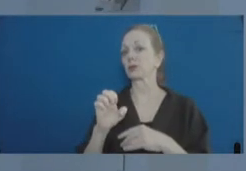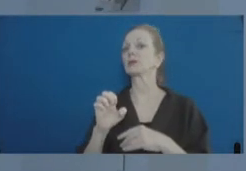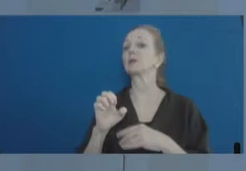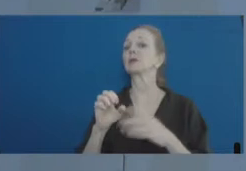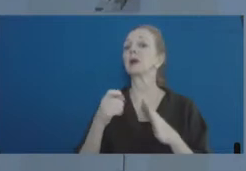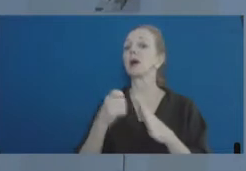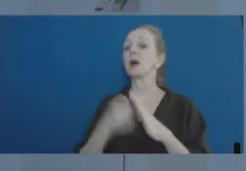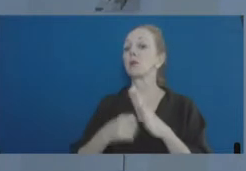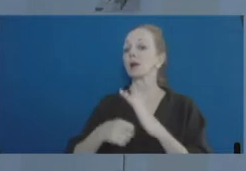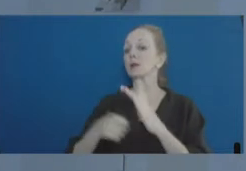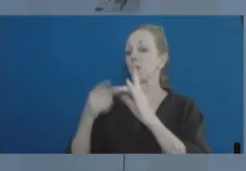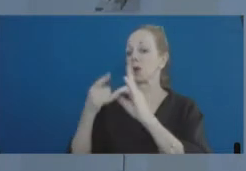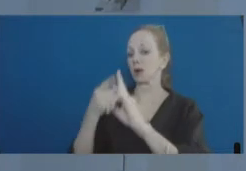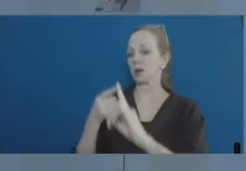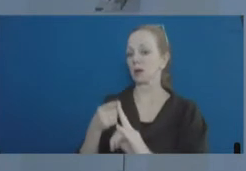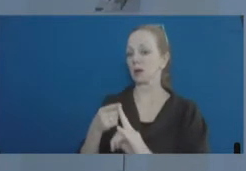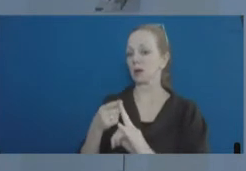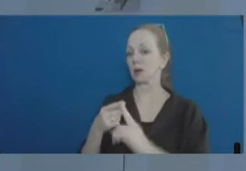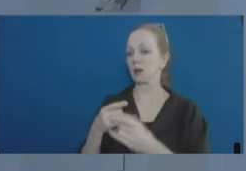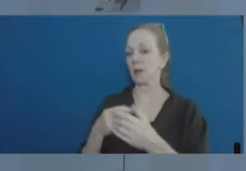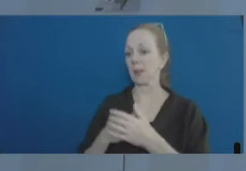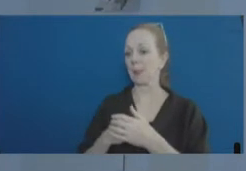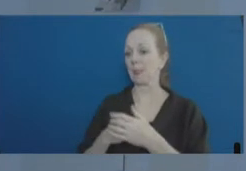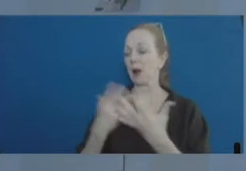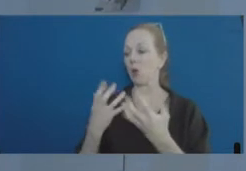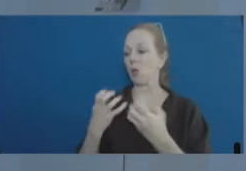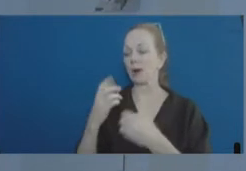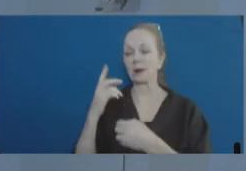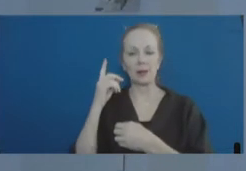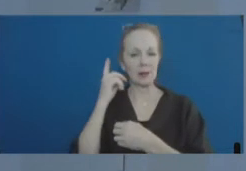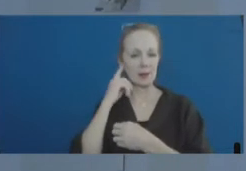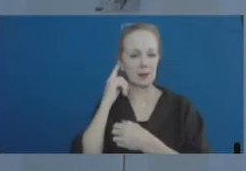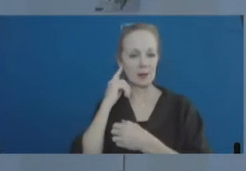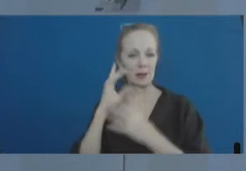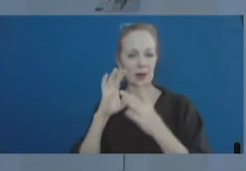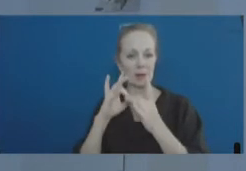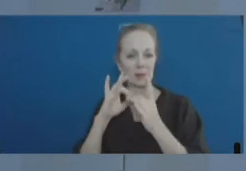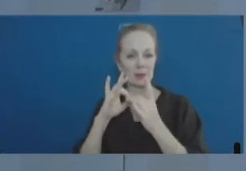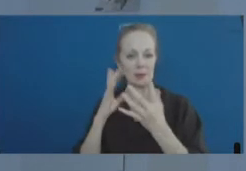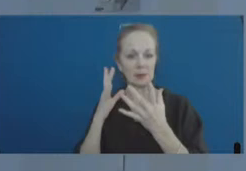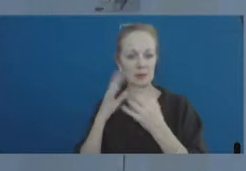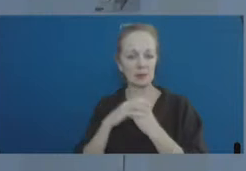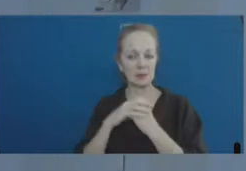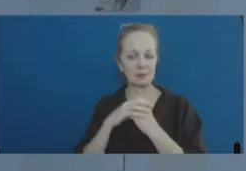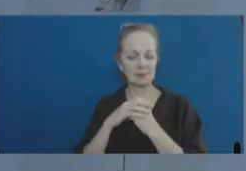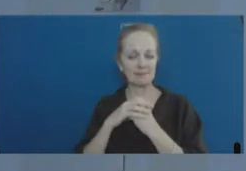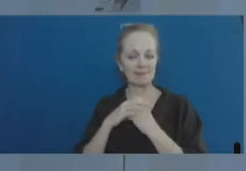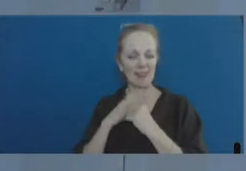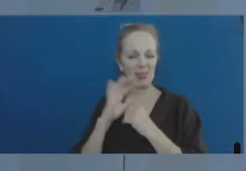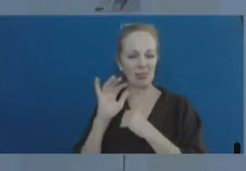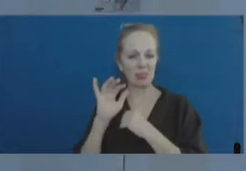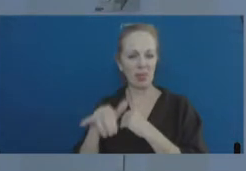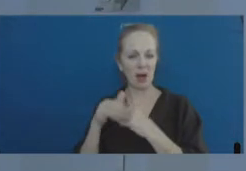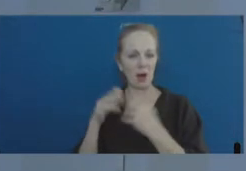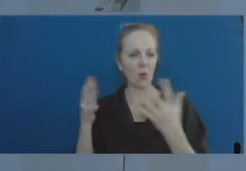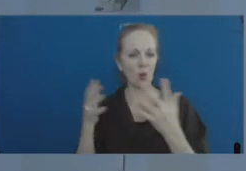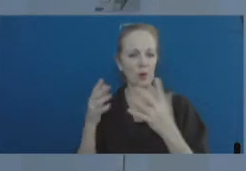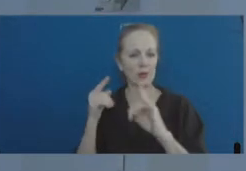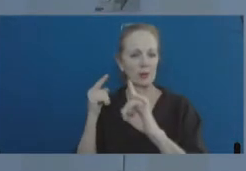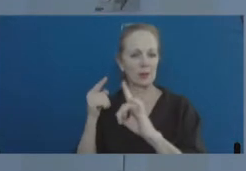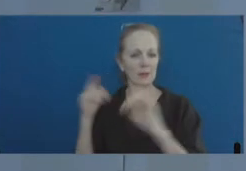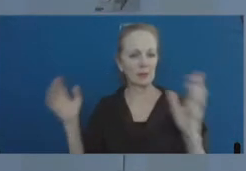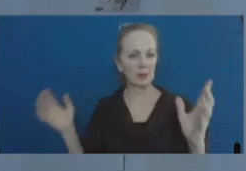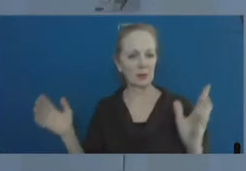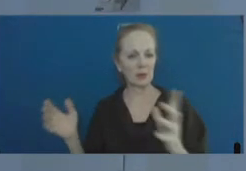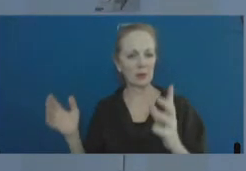point. So I just wanted to hear your comments on that. What do you think is driving this multifamily piece?